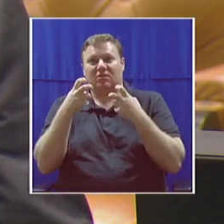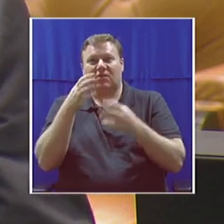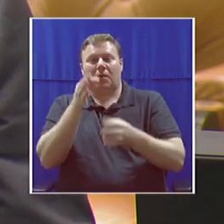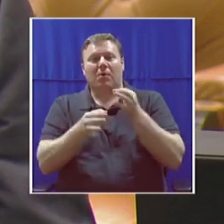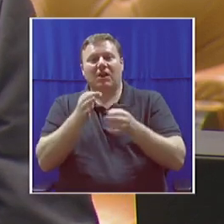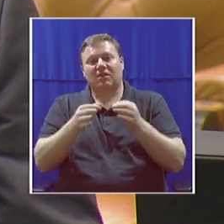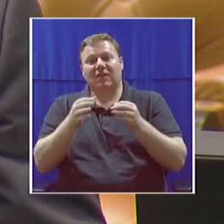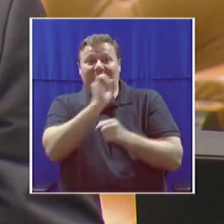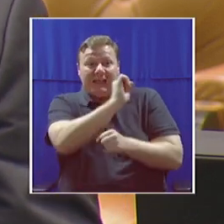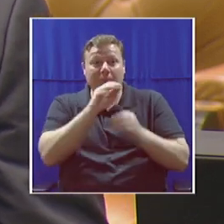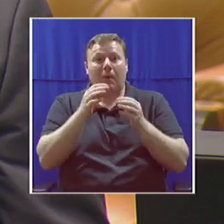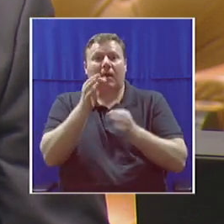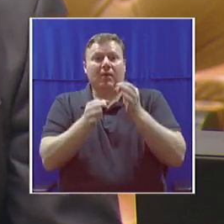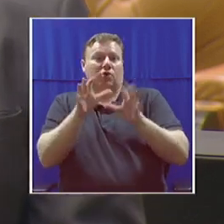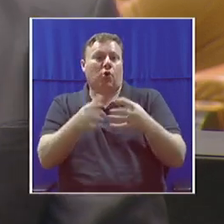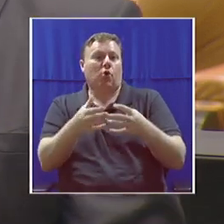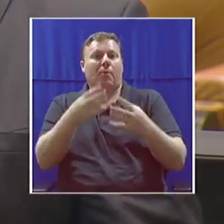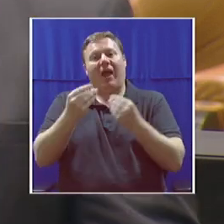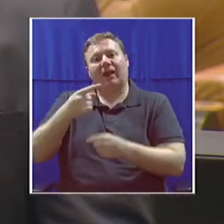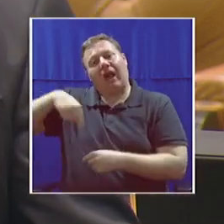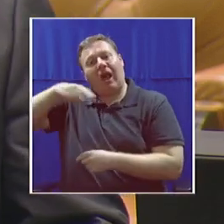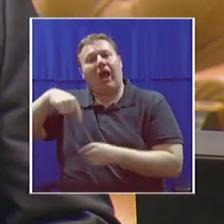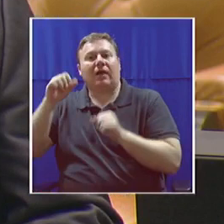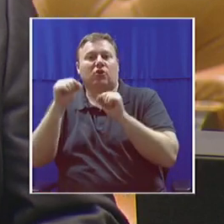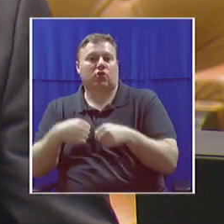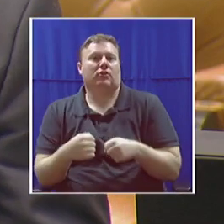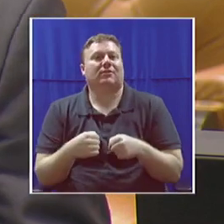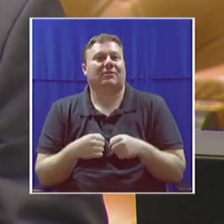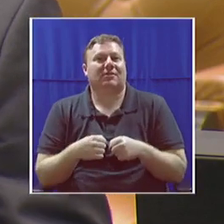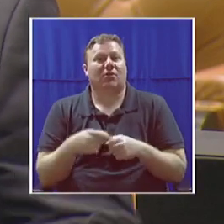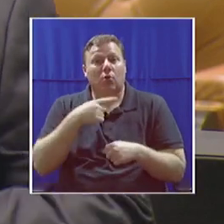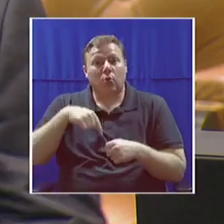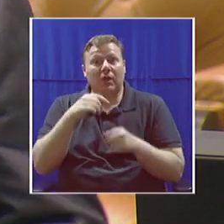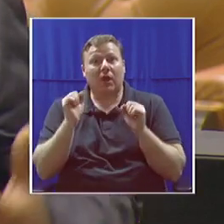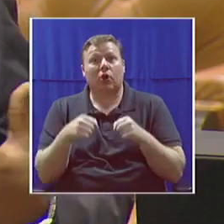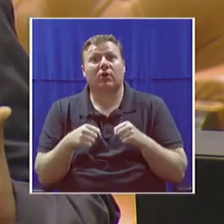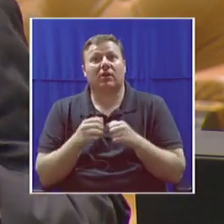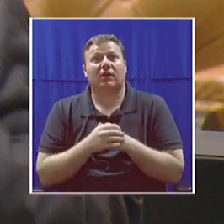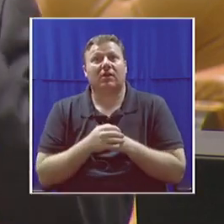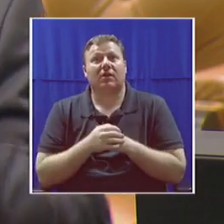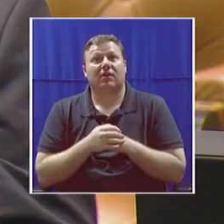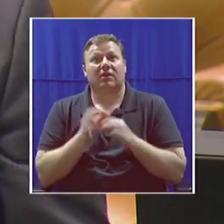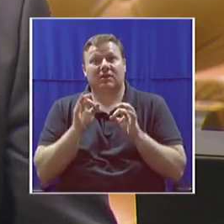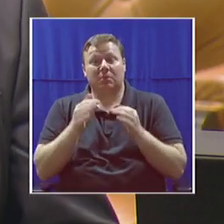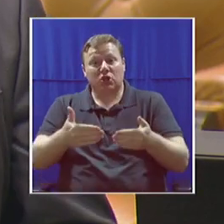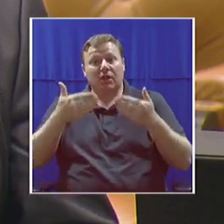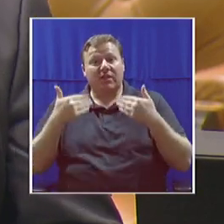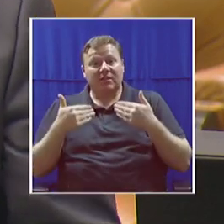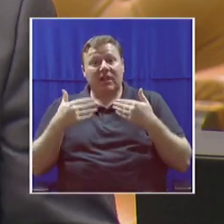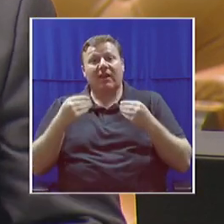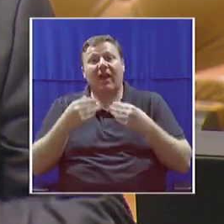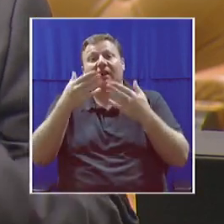agreed on I think that there is total agreement amongst us especially from this side and the